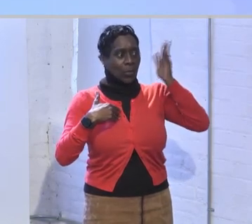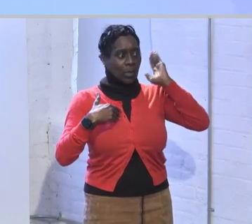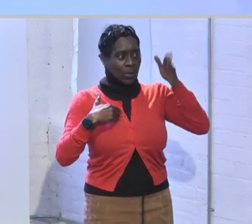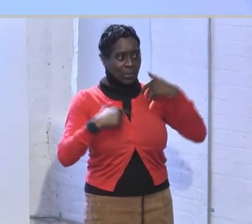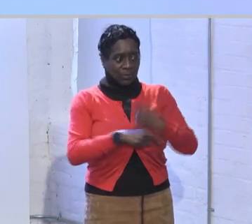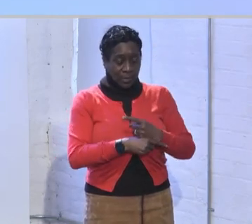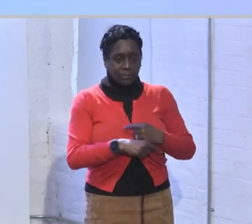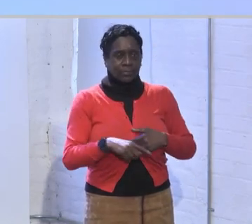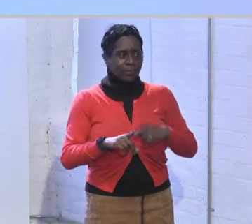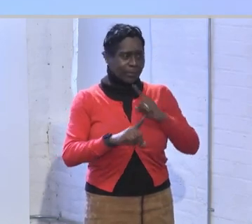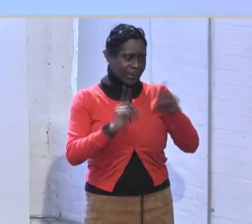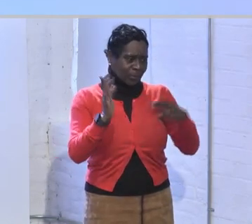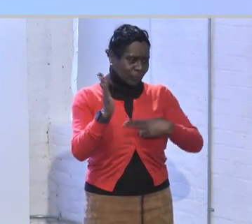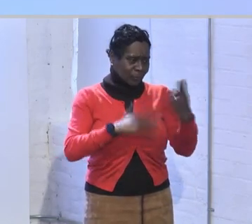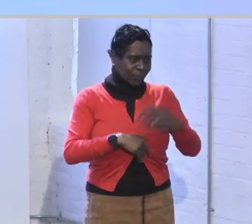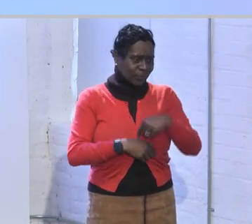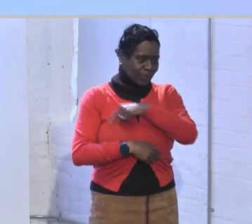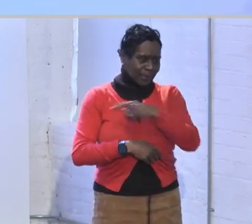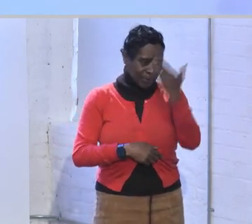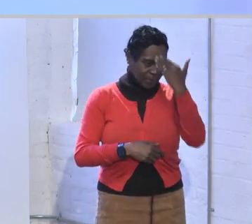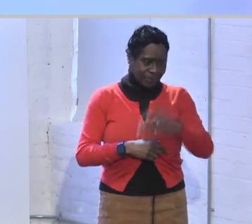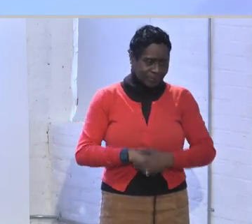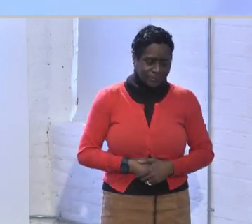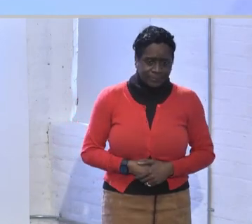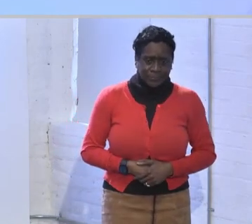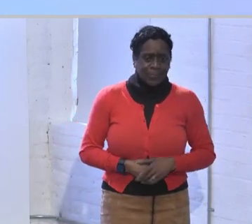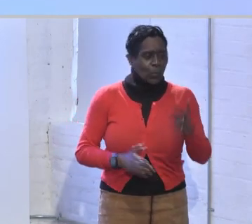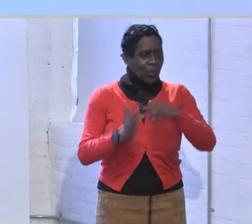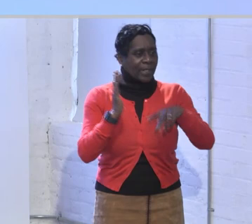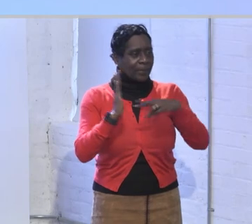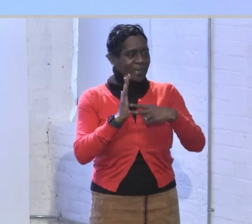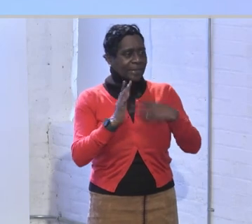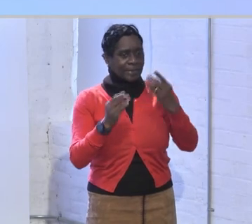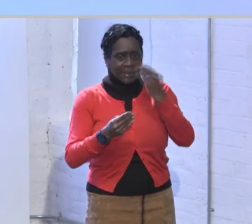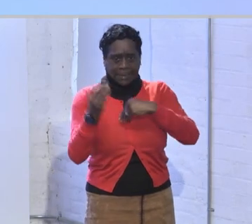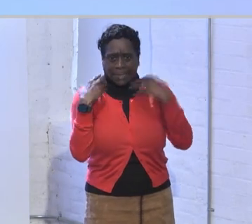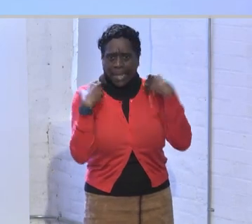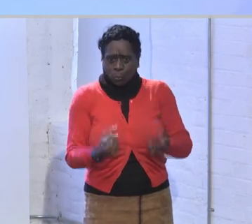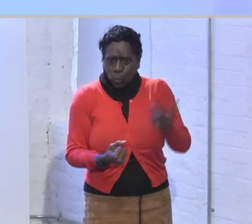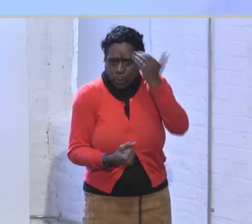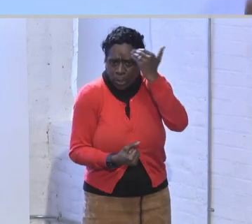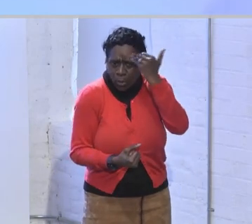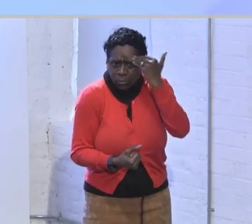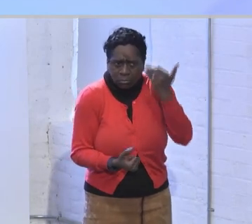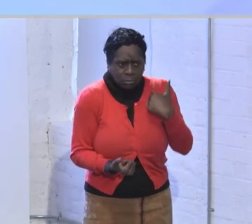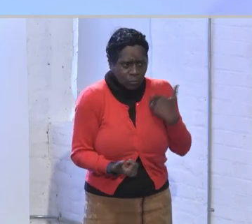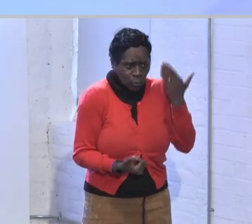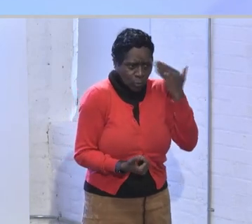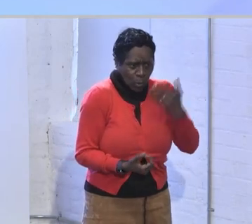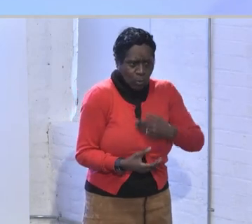is, we know what it means to eat healthy. Yeah, you know, we know.